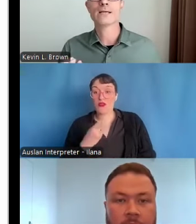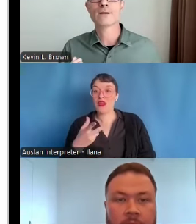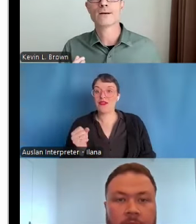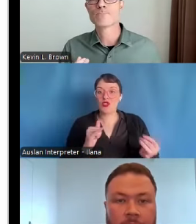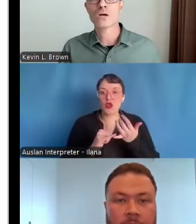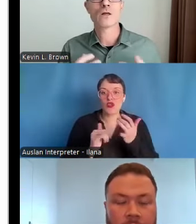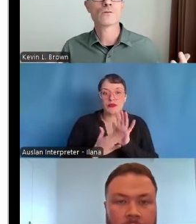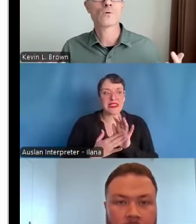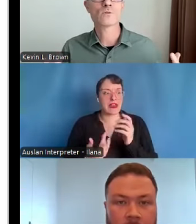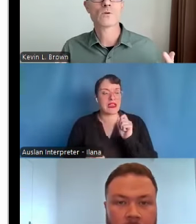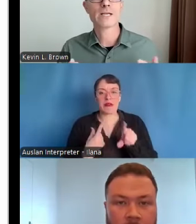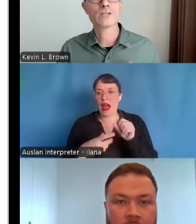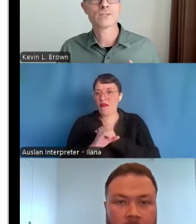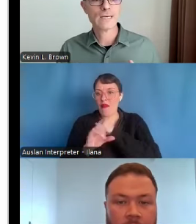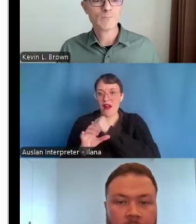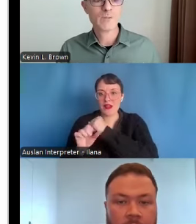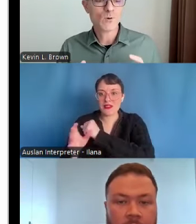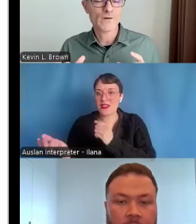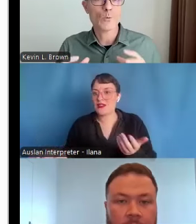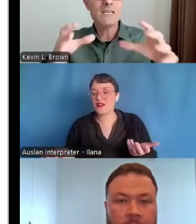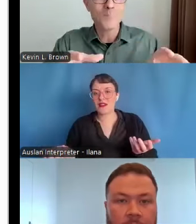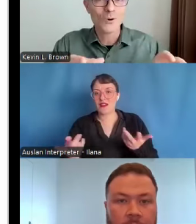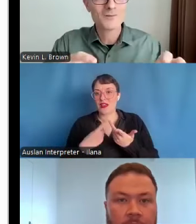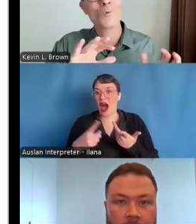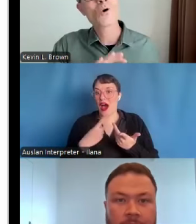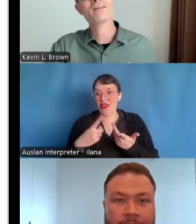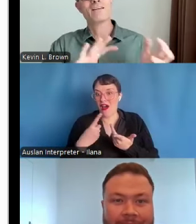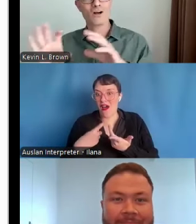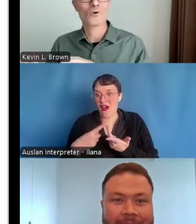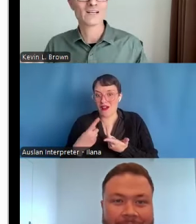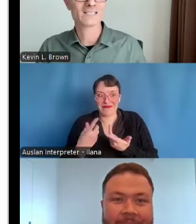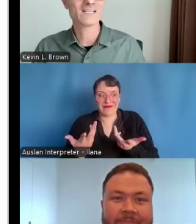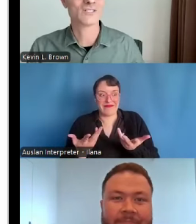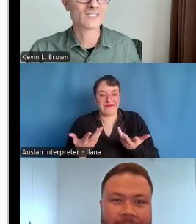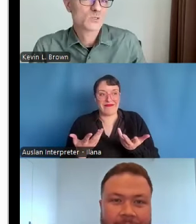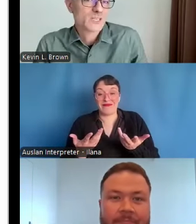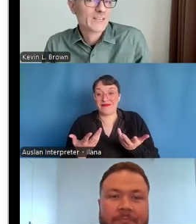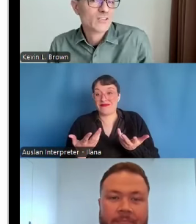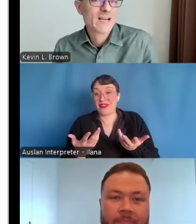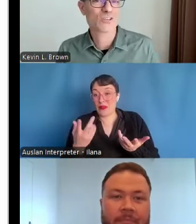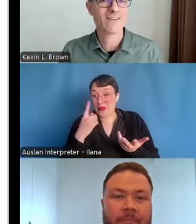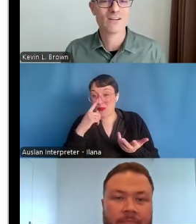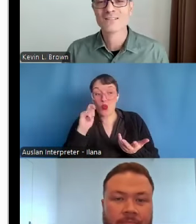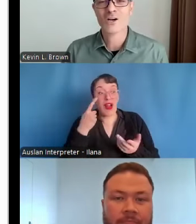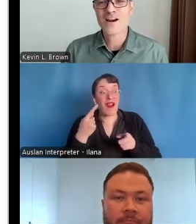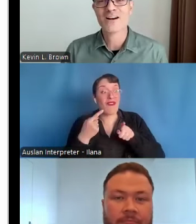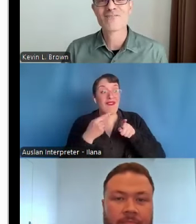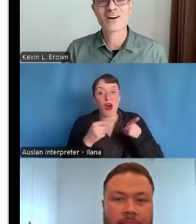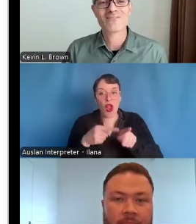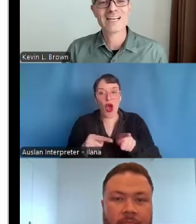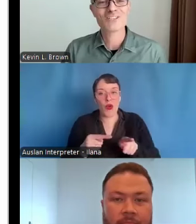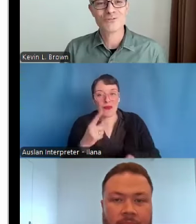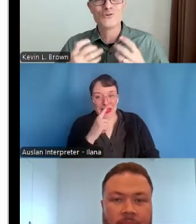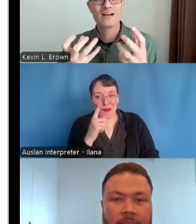marketing and other forms of communications, people follow people more than they follow organizations. And so, Sylvia, you actually have a great